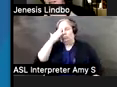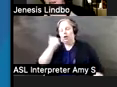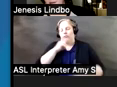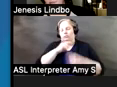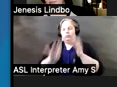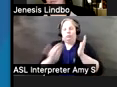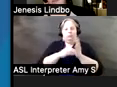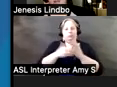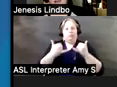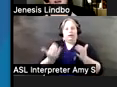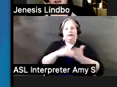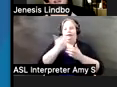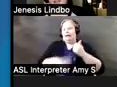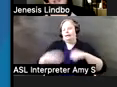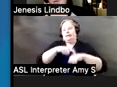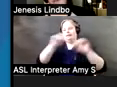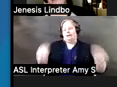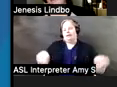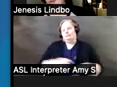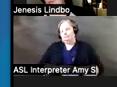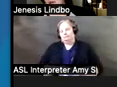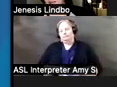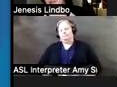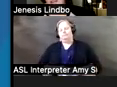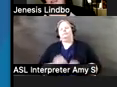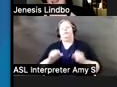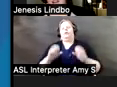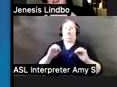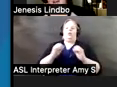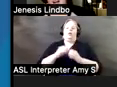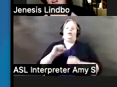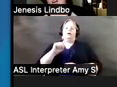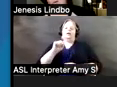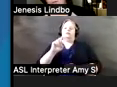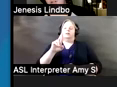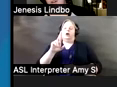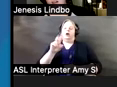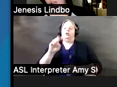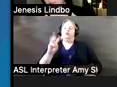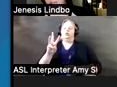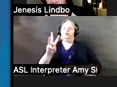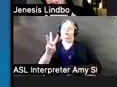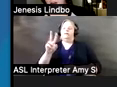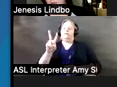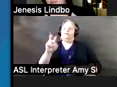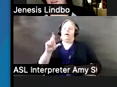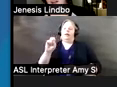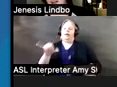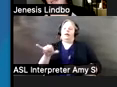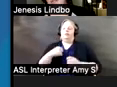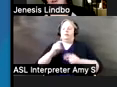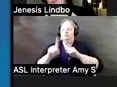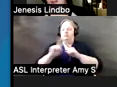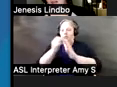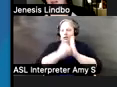at any time. So with Stardew Valley, over all of my different accounts that I